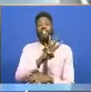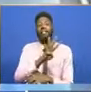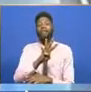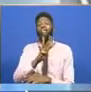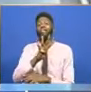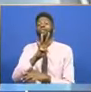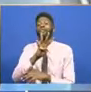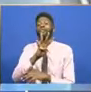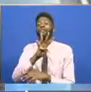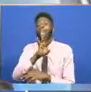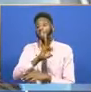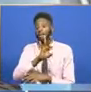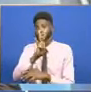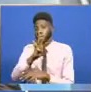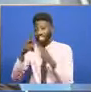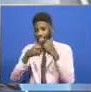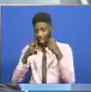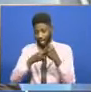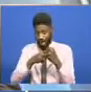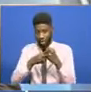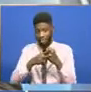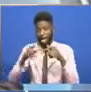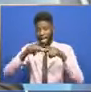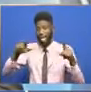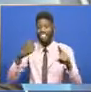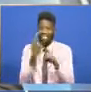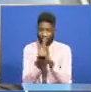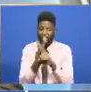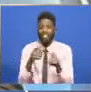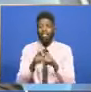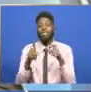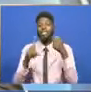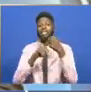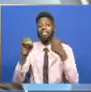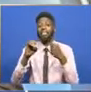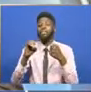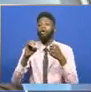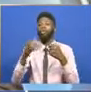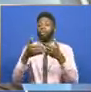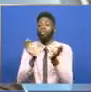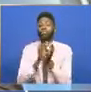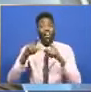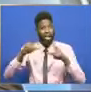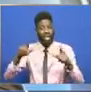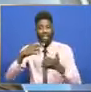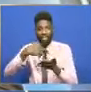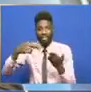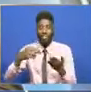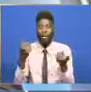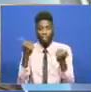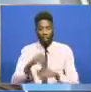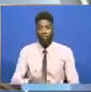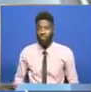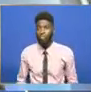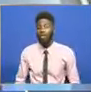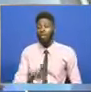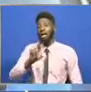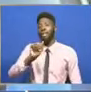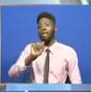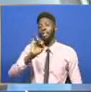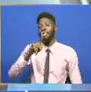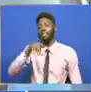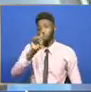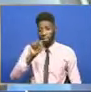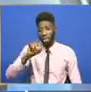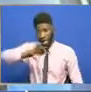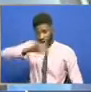and about 60 unregistered community land. This comes as two group ranches in Laikipia County became the first in the country